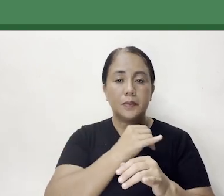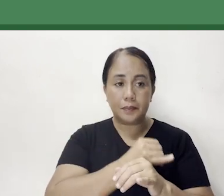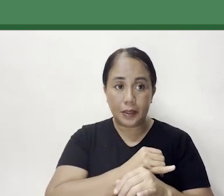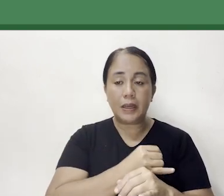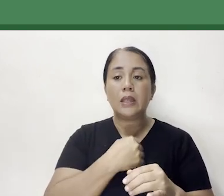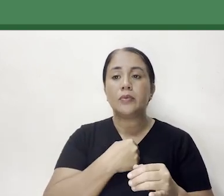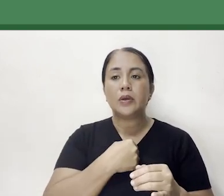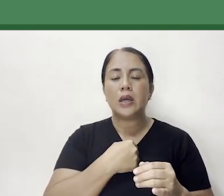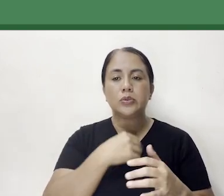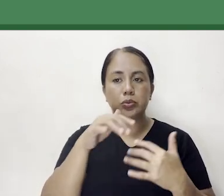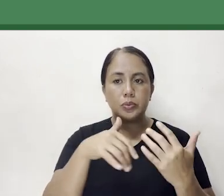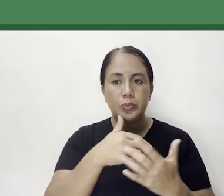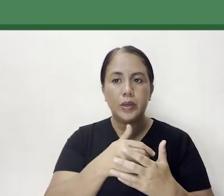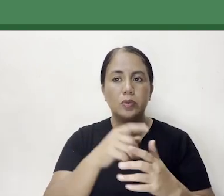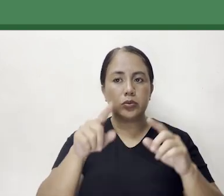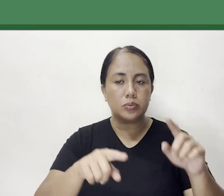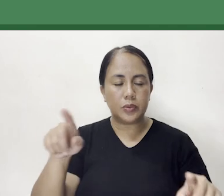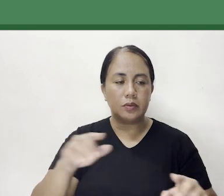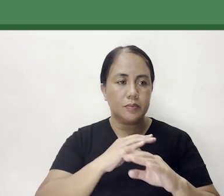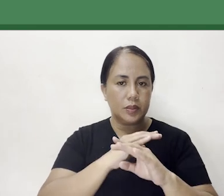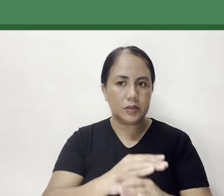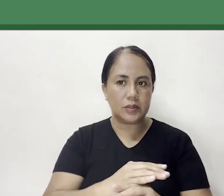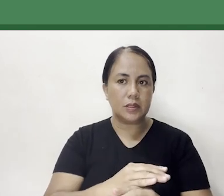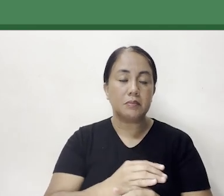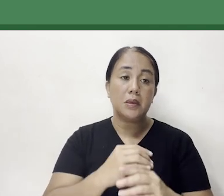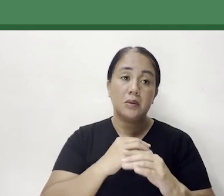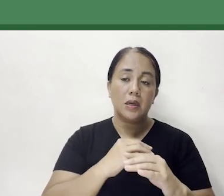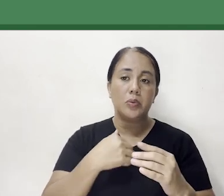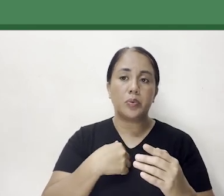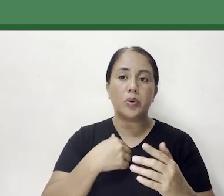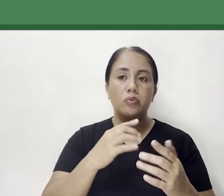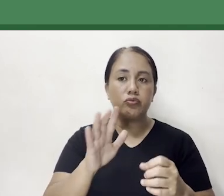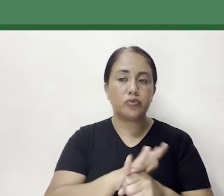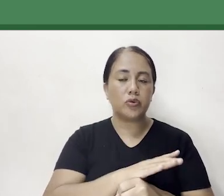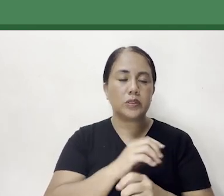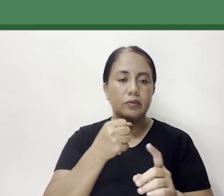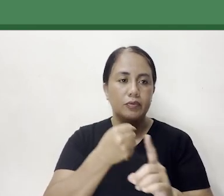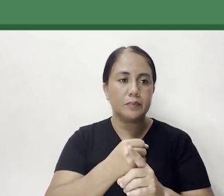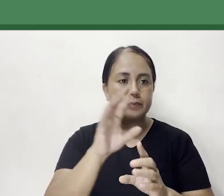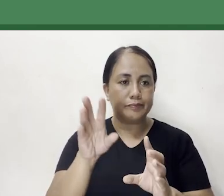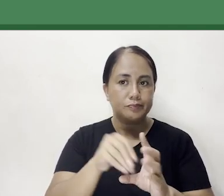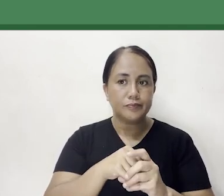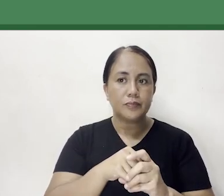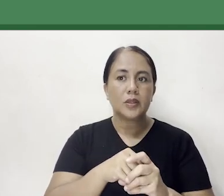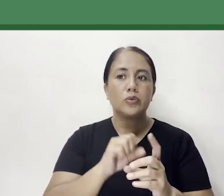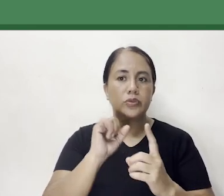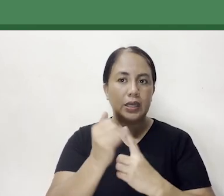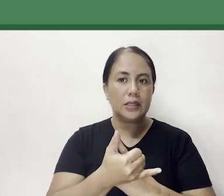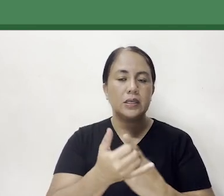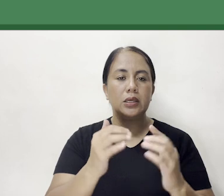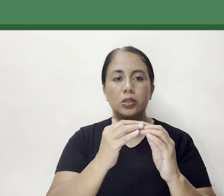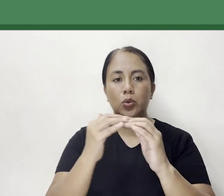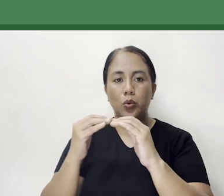sensory impairments which in interaction with various barriers may hinder their full and effective